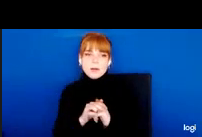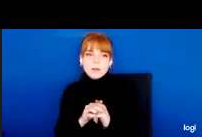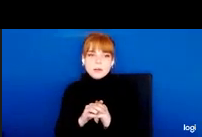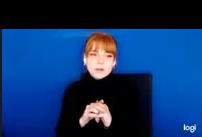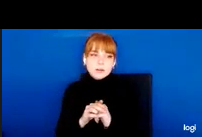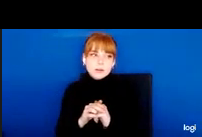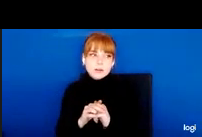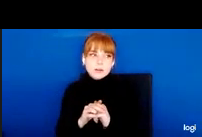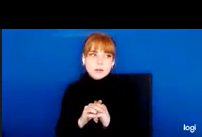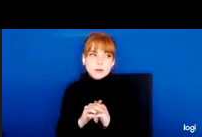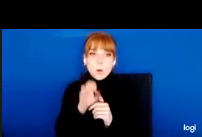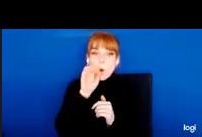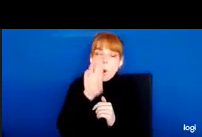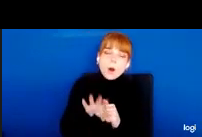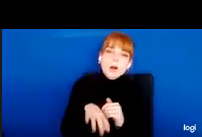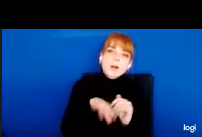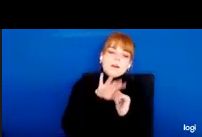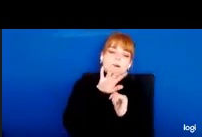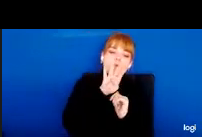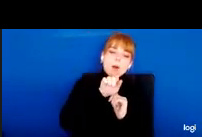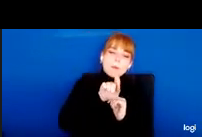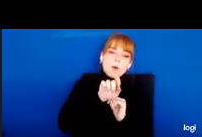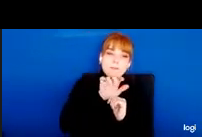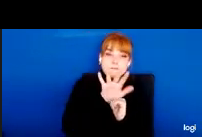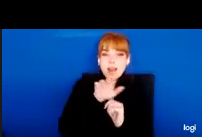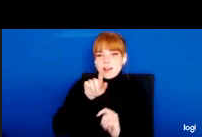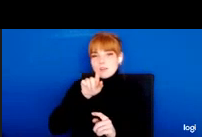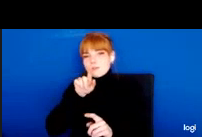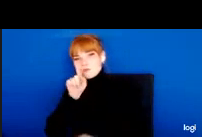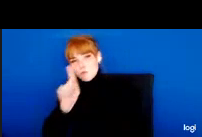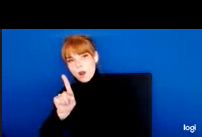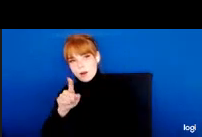text, 4.5 to 1 contrast with their background.